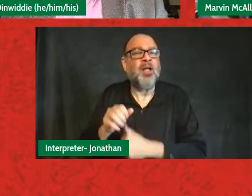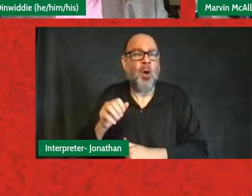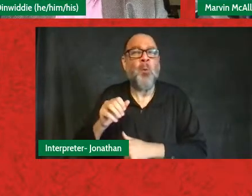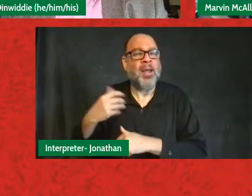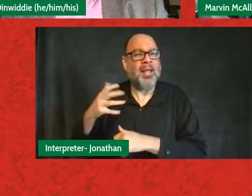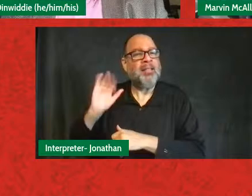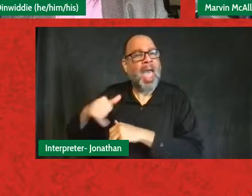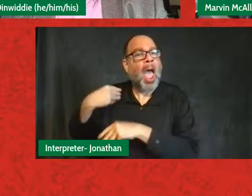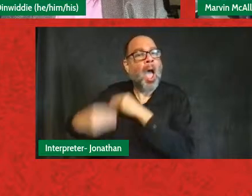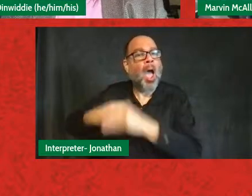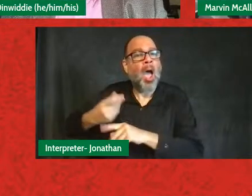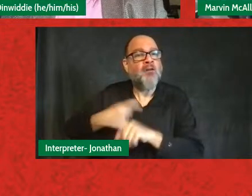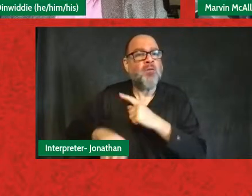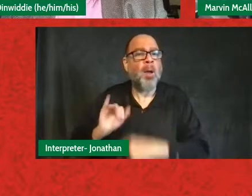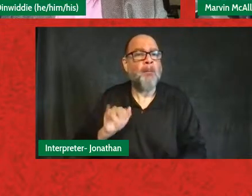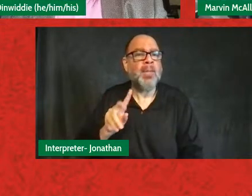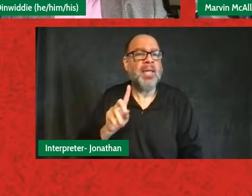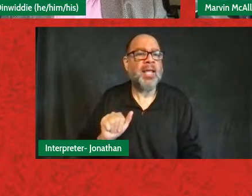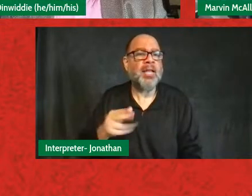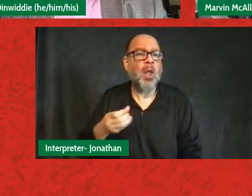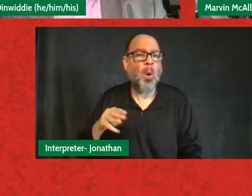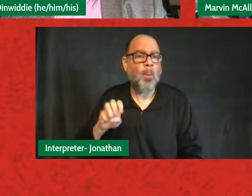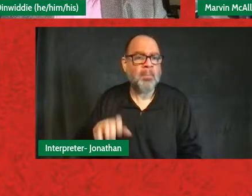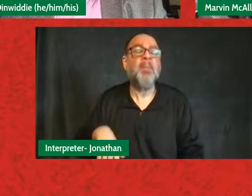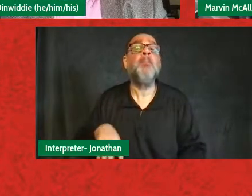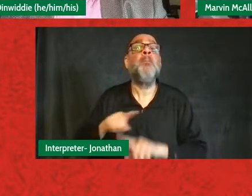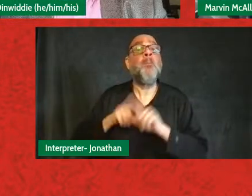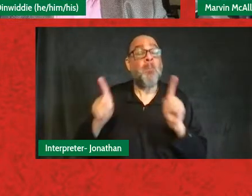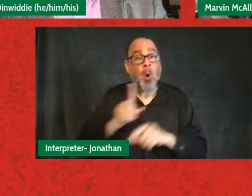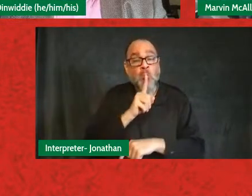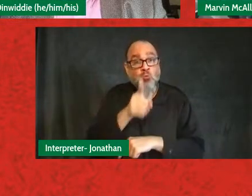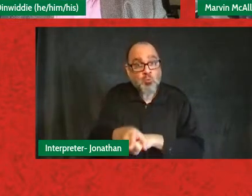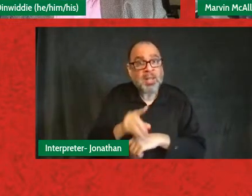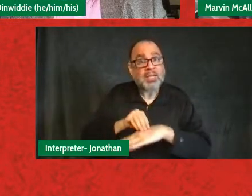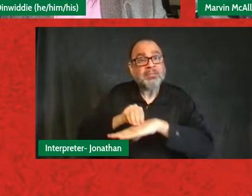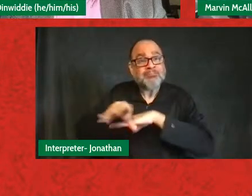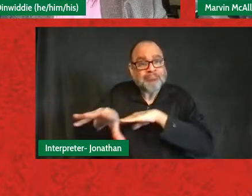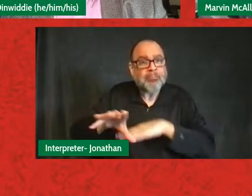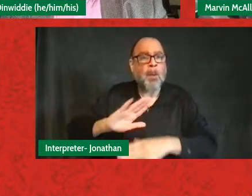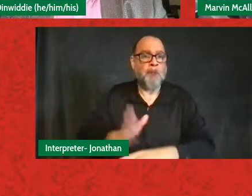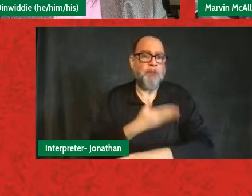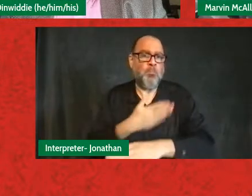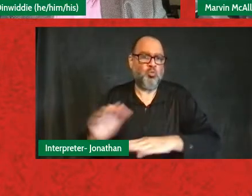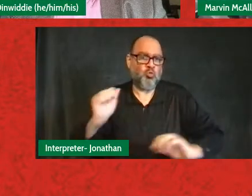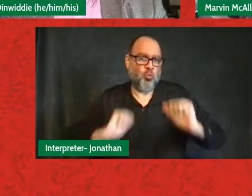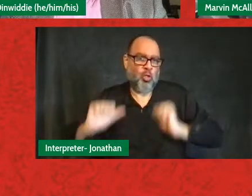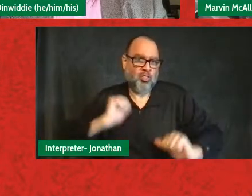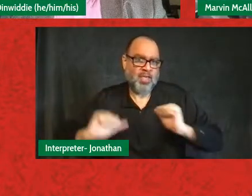to transform, you know, what the rest of musical theater was going to be. But it was really